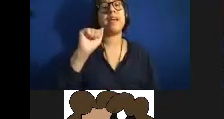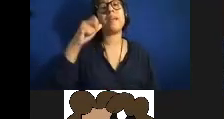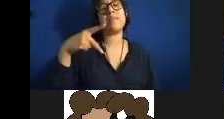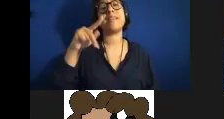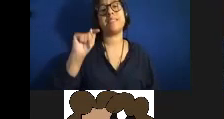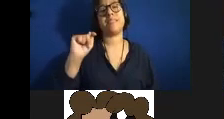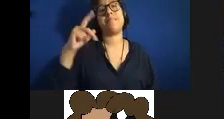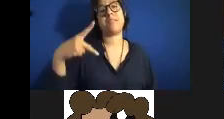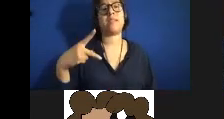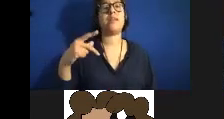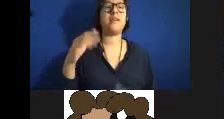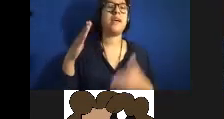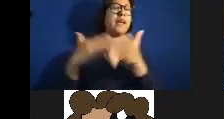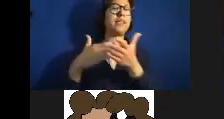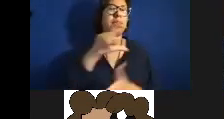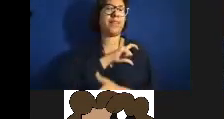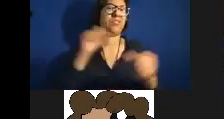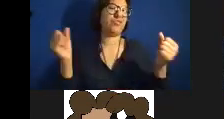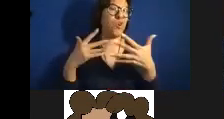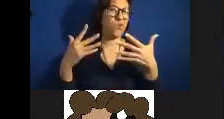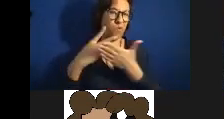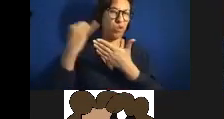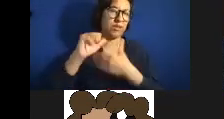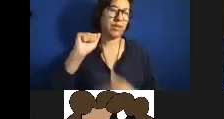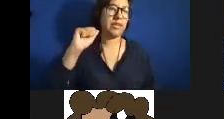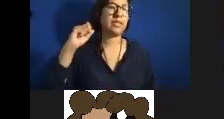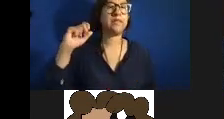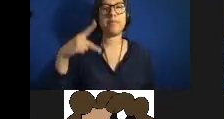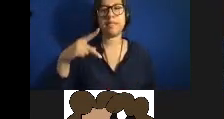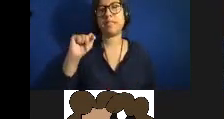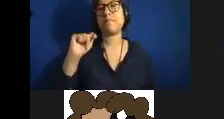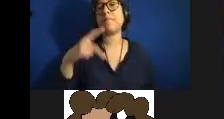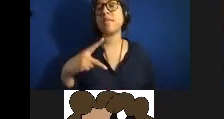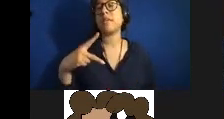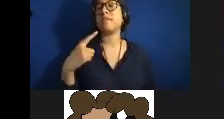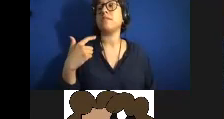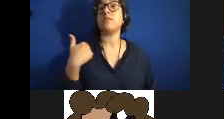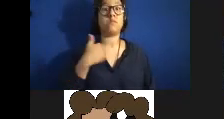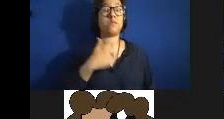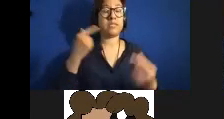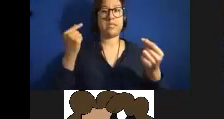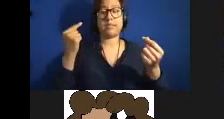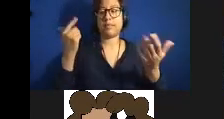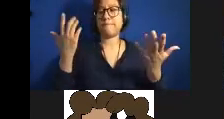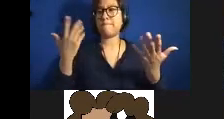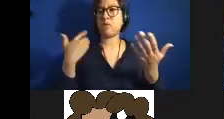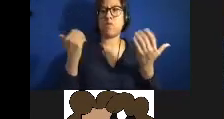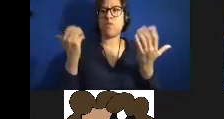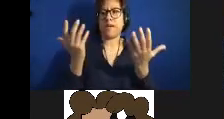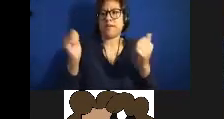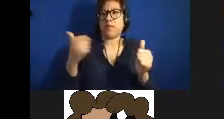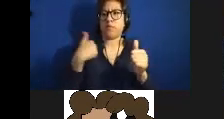many others, begin to explore this question of, you know, what we can do